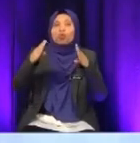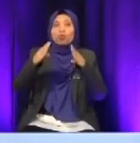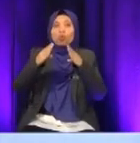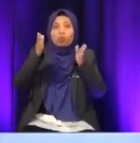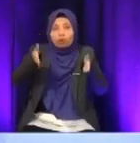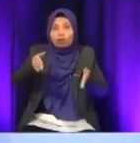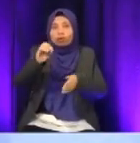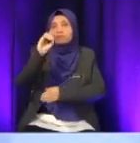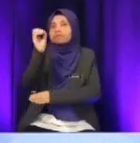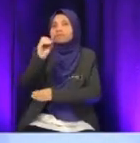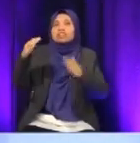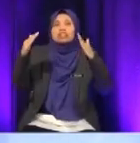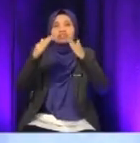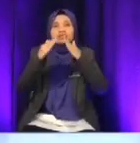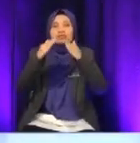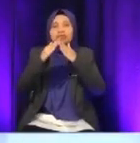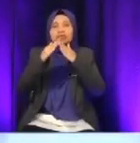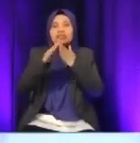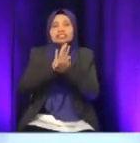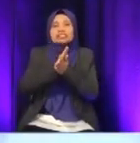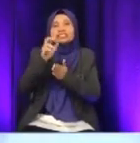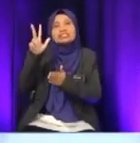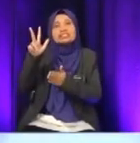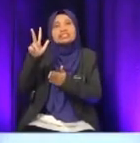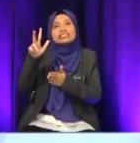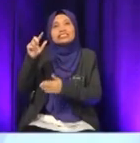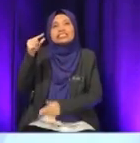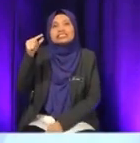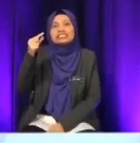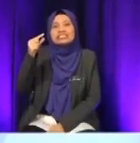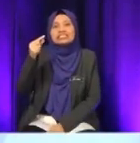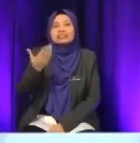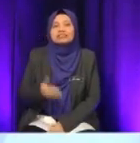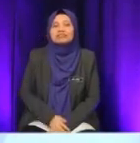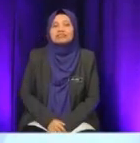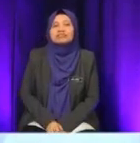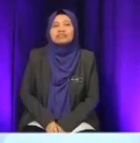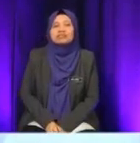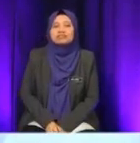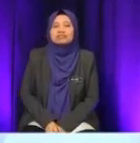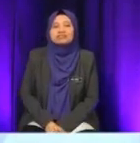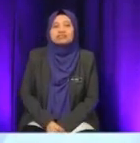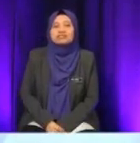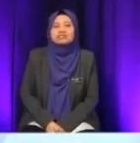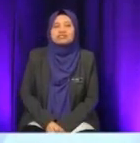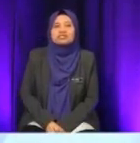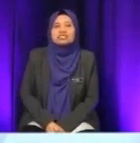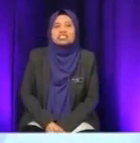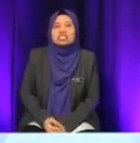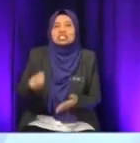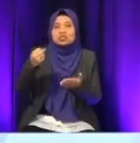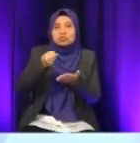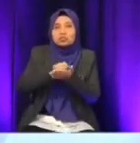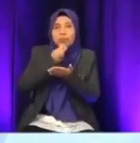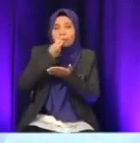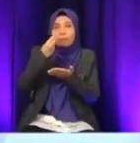people. Okay, three green cards. Wow. What about you, Bella? Green cards. They're very confident. Soup kitchen.